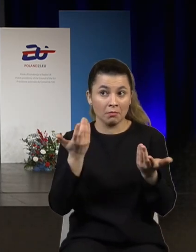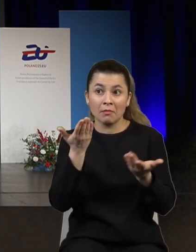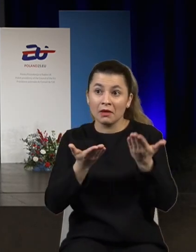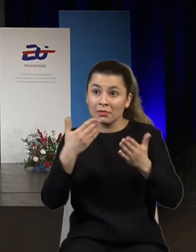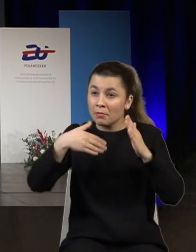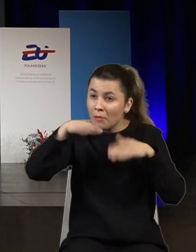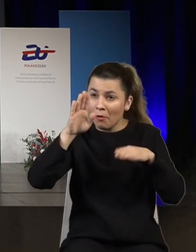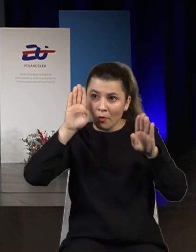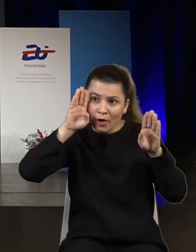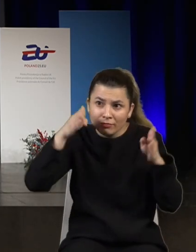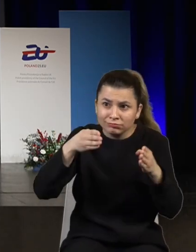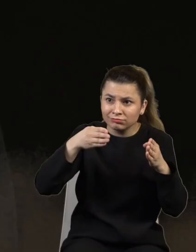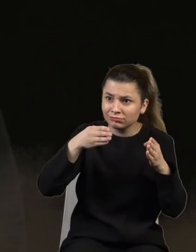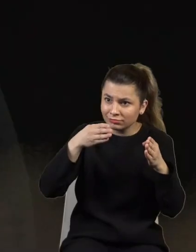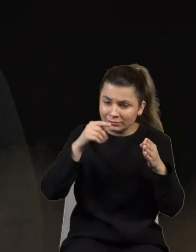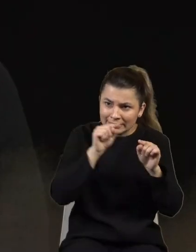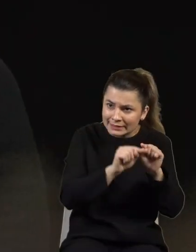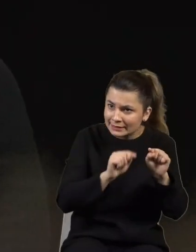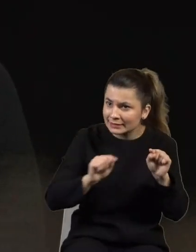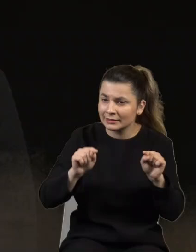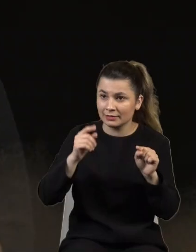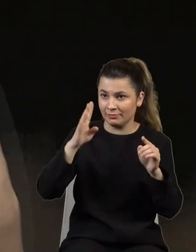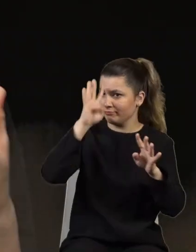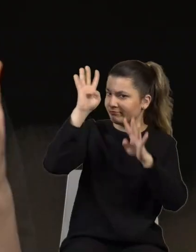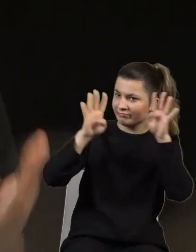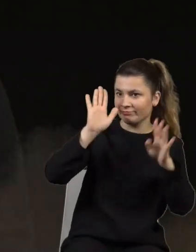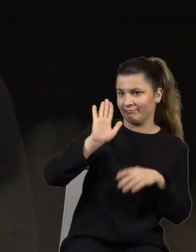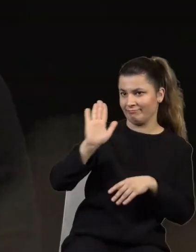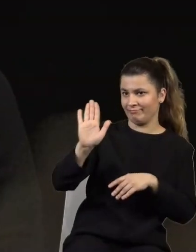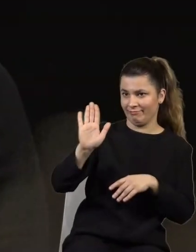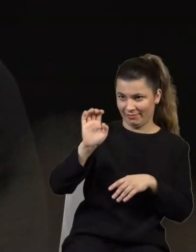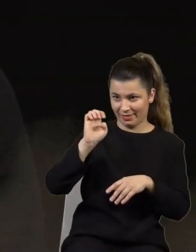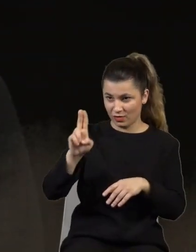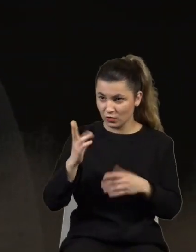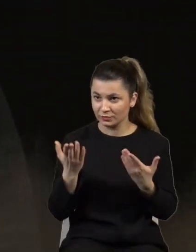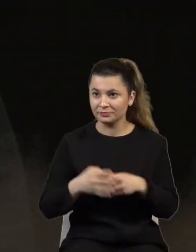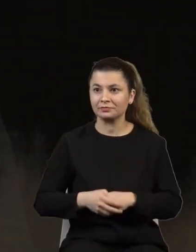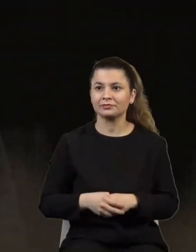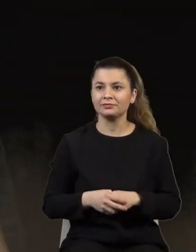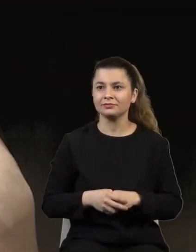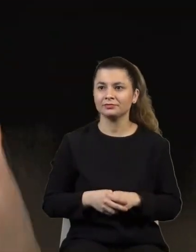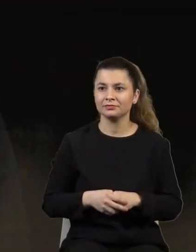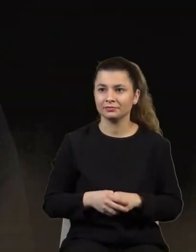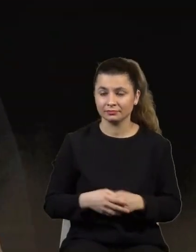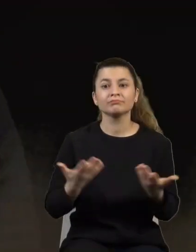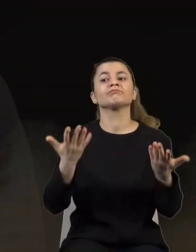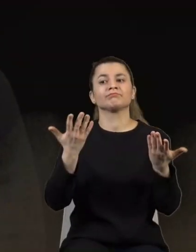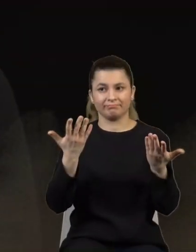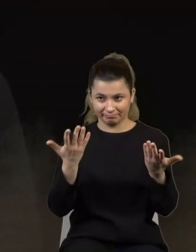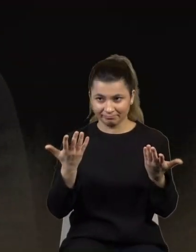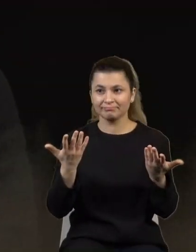I would like to say that I think cohesion funds are one of the core principles of the Union because we're all about solidarity,